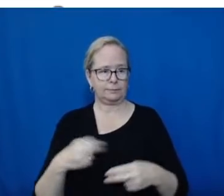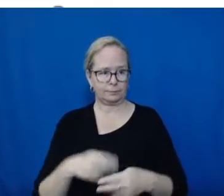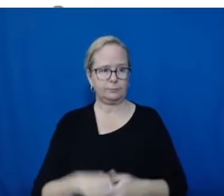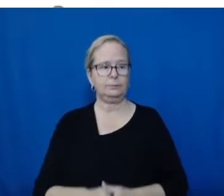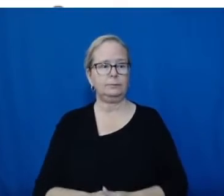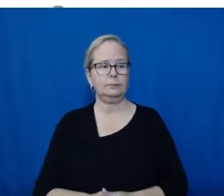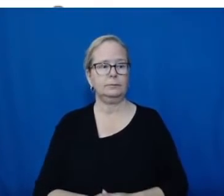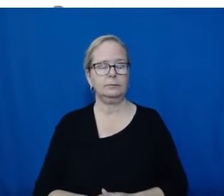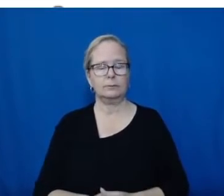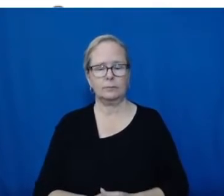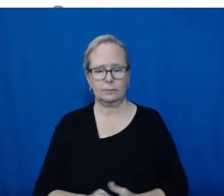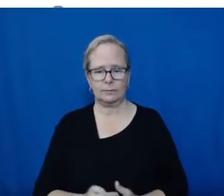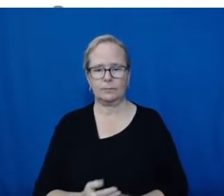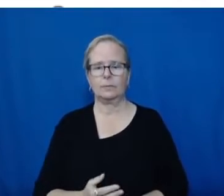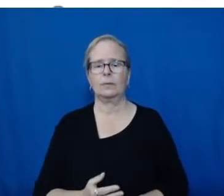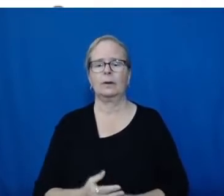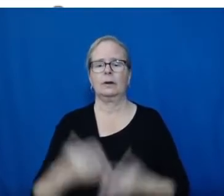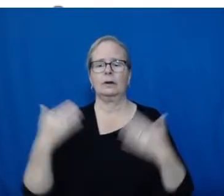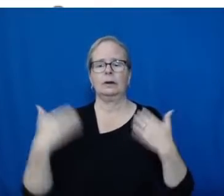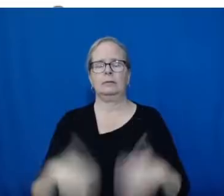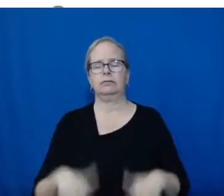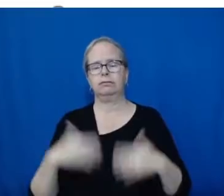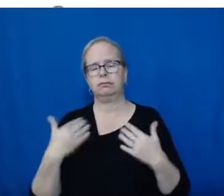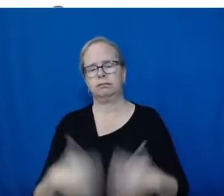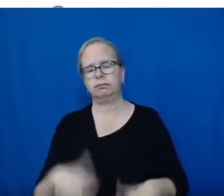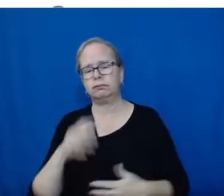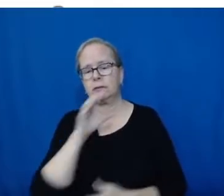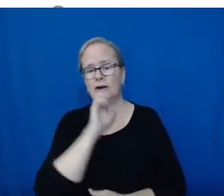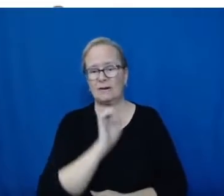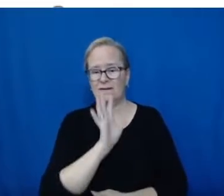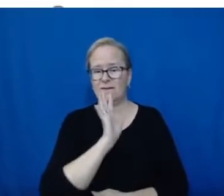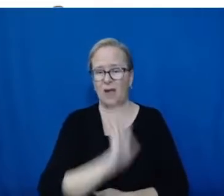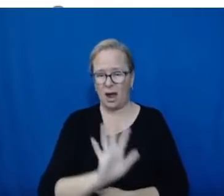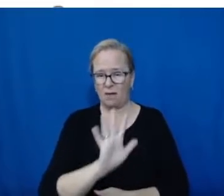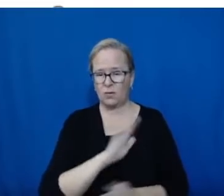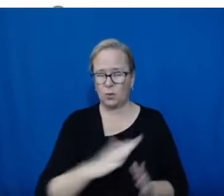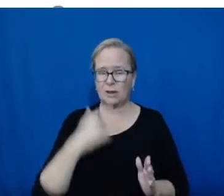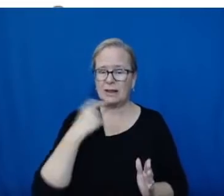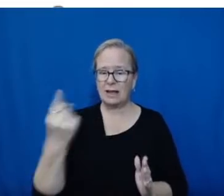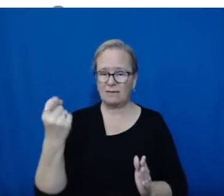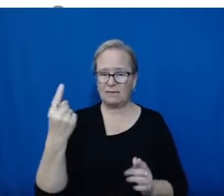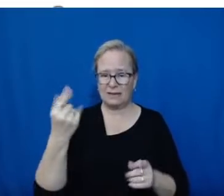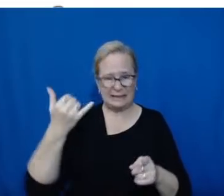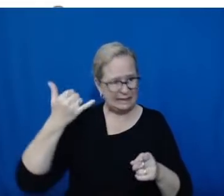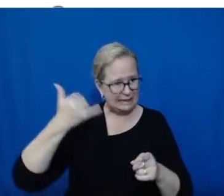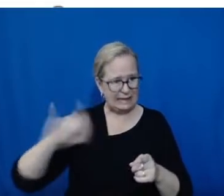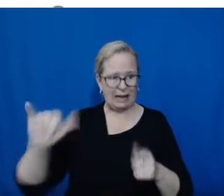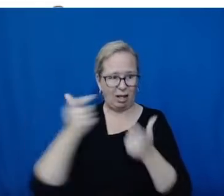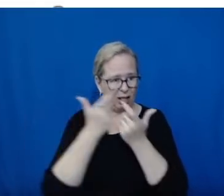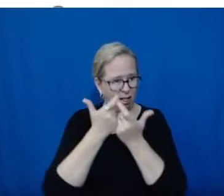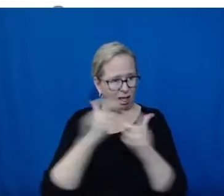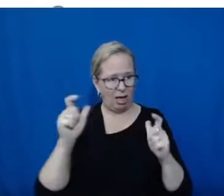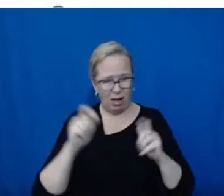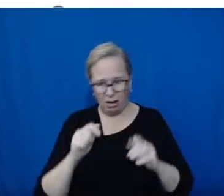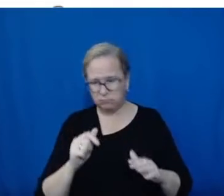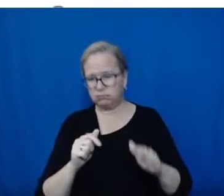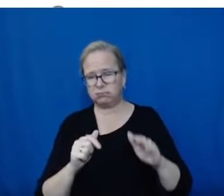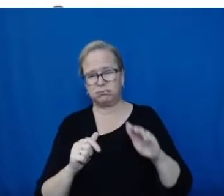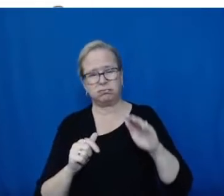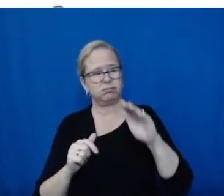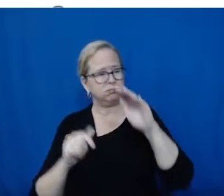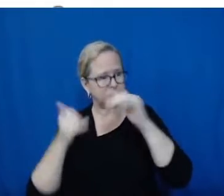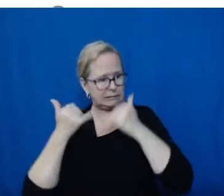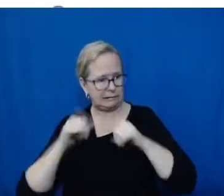And then the characteristics, you can see by far 5 to 11 being still the largest group